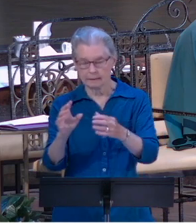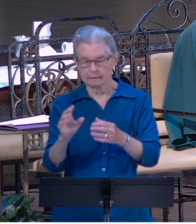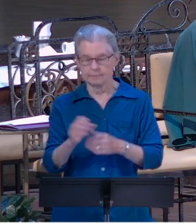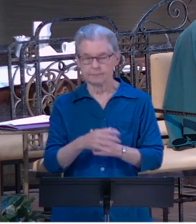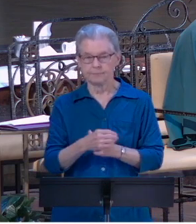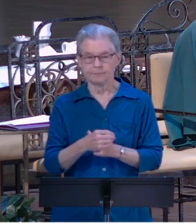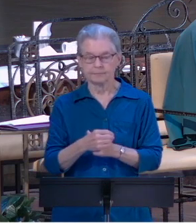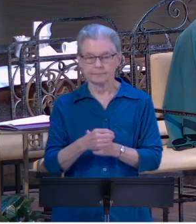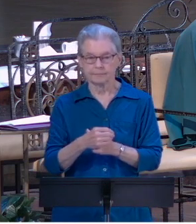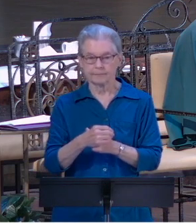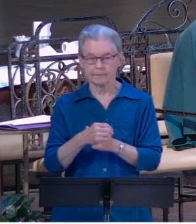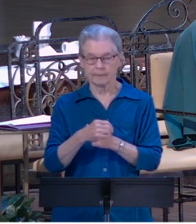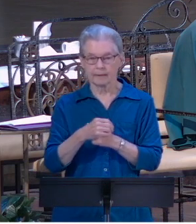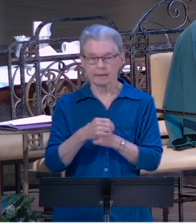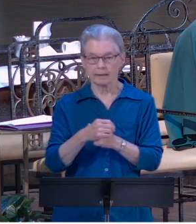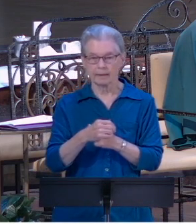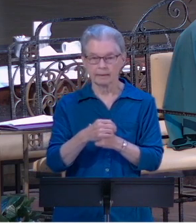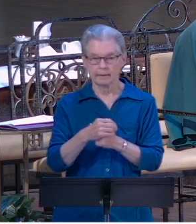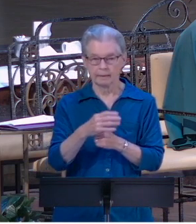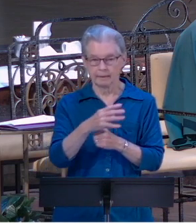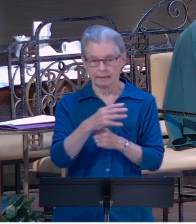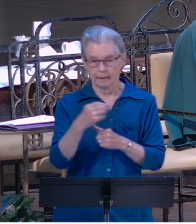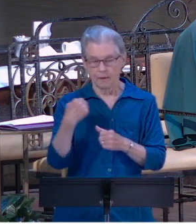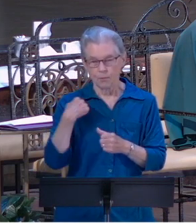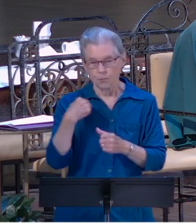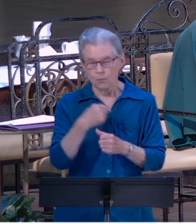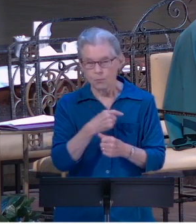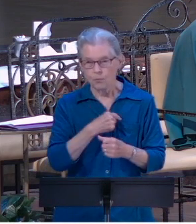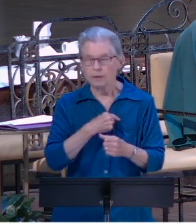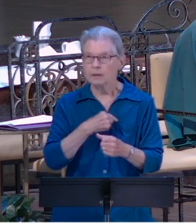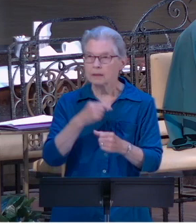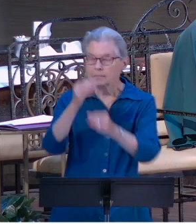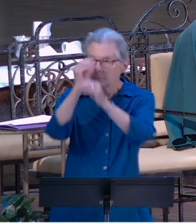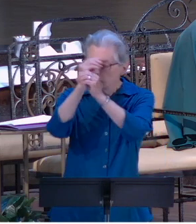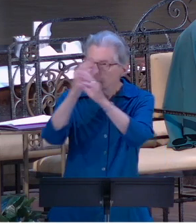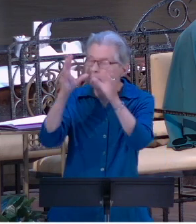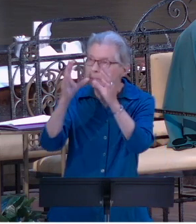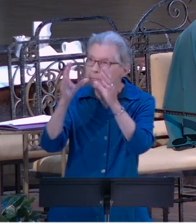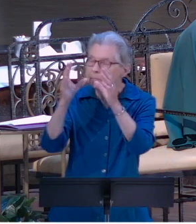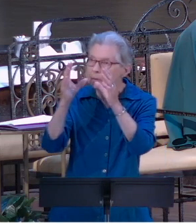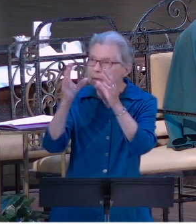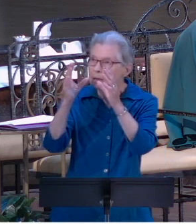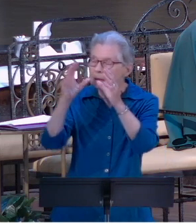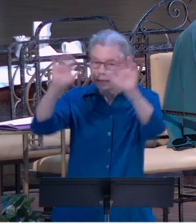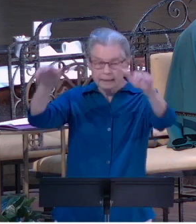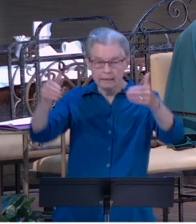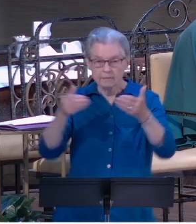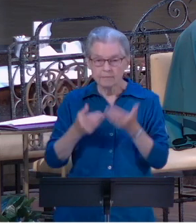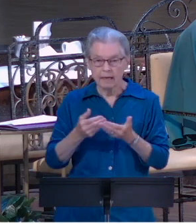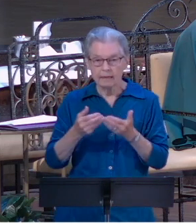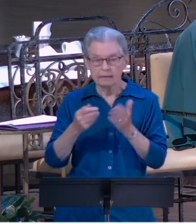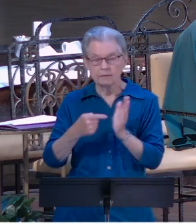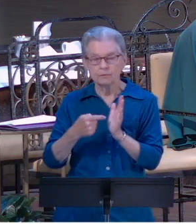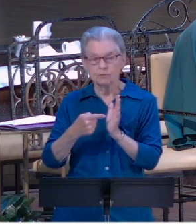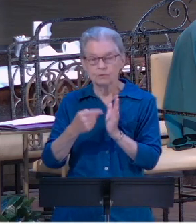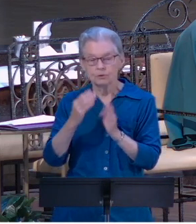At our KBI orientation, we were invited to ponder three words: